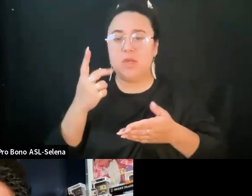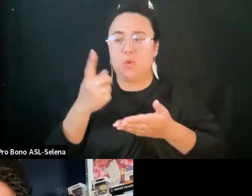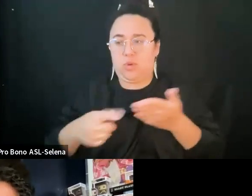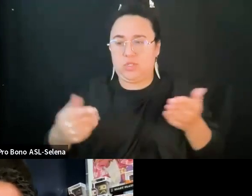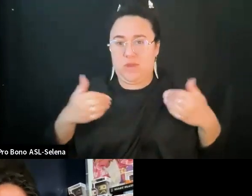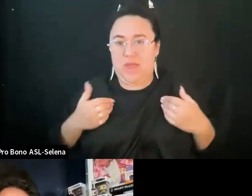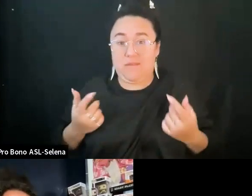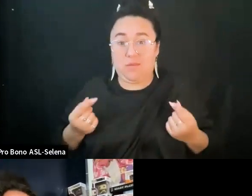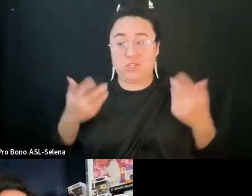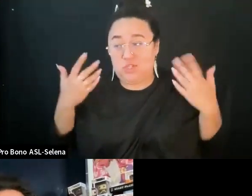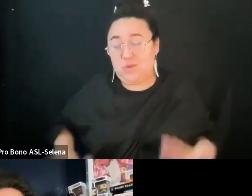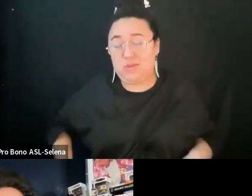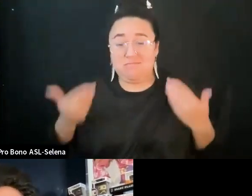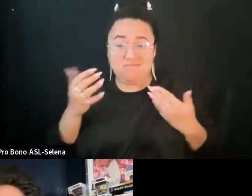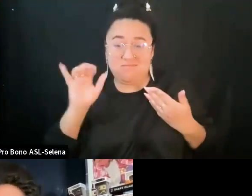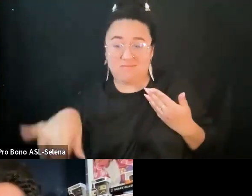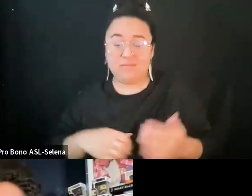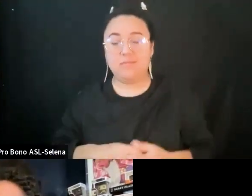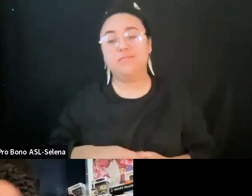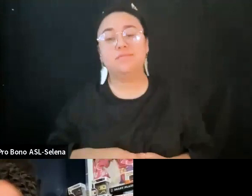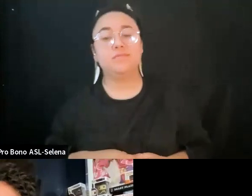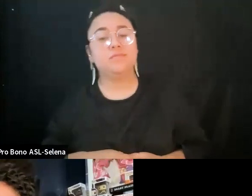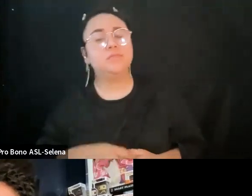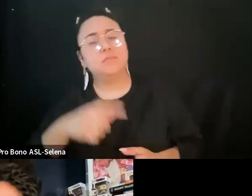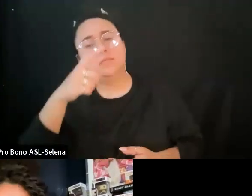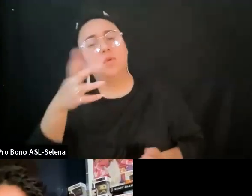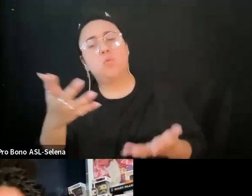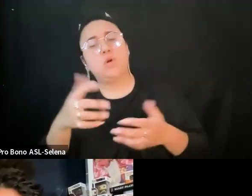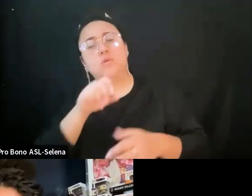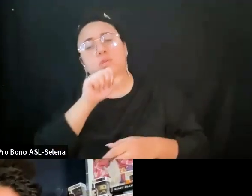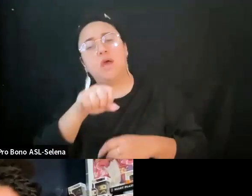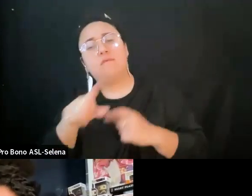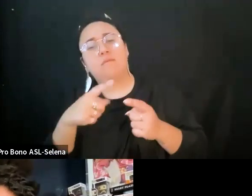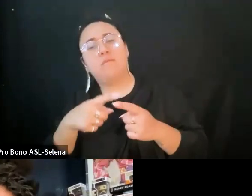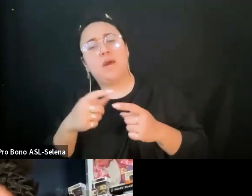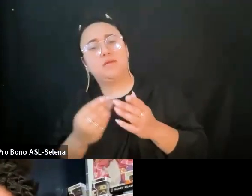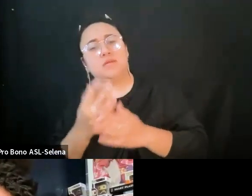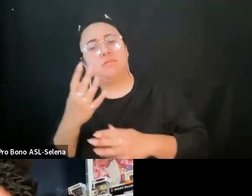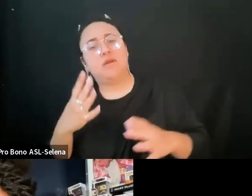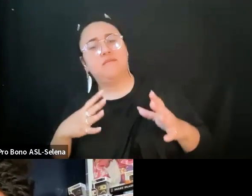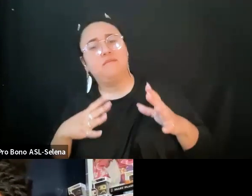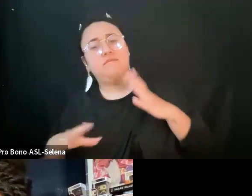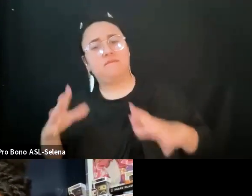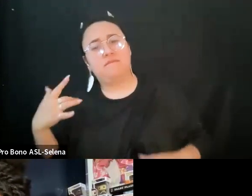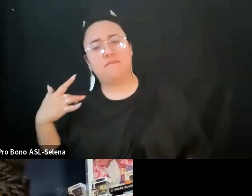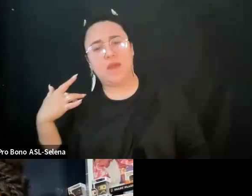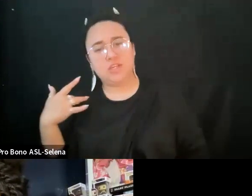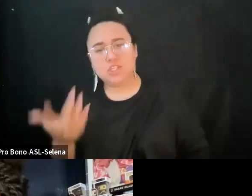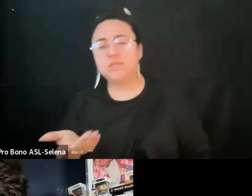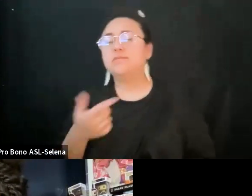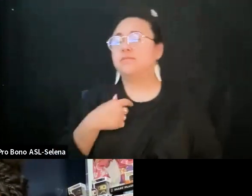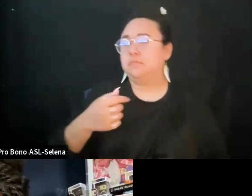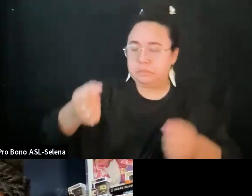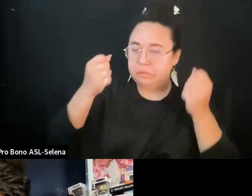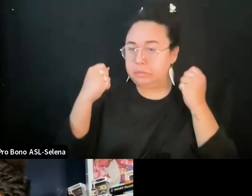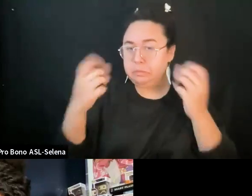you're doing. So, yeah. Can I ask you what you're loving about spring fashion? Oh my gosh, so many things. I